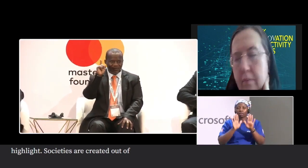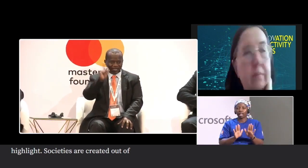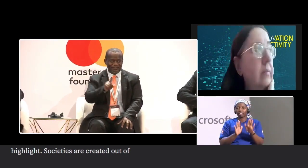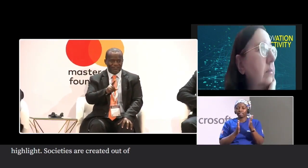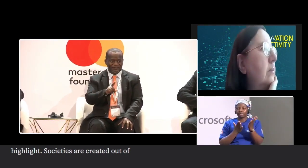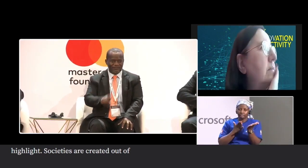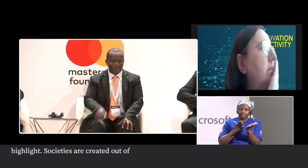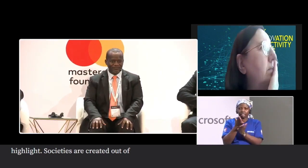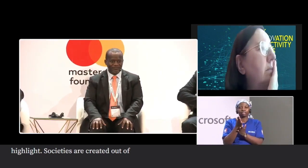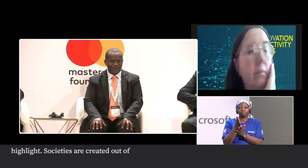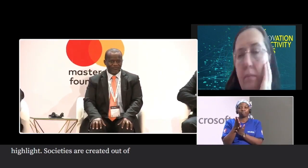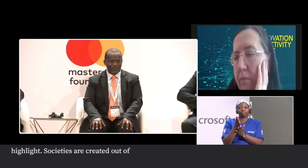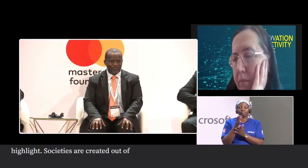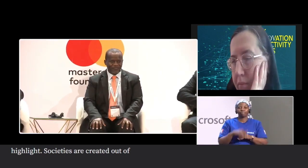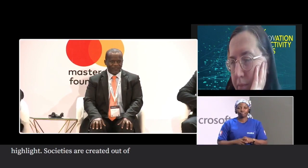rights.